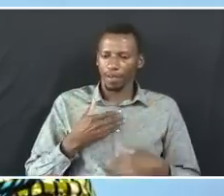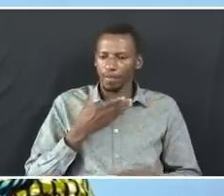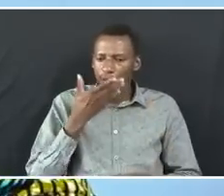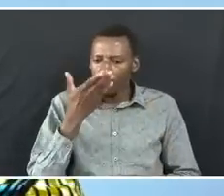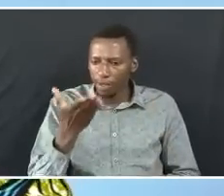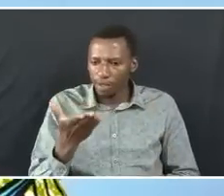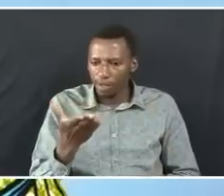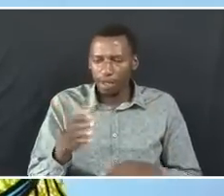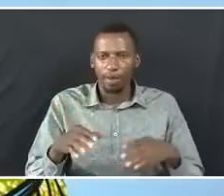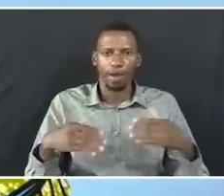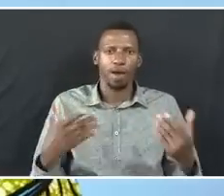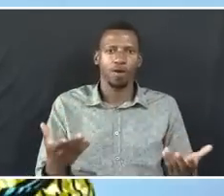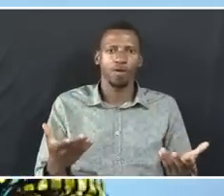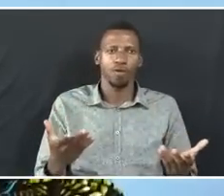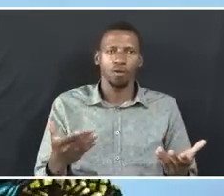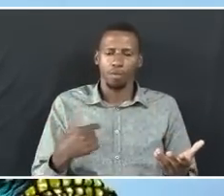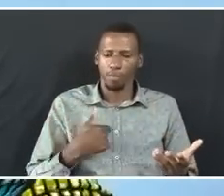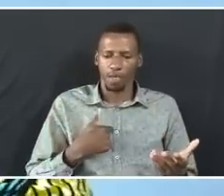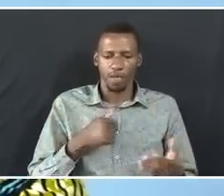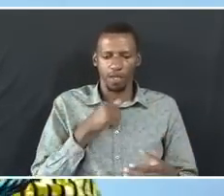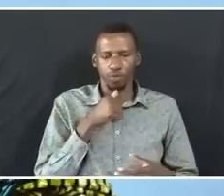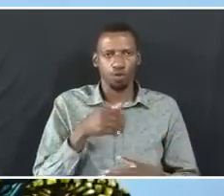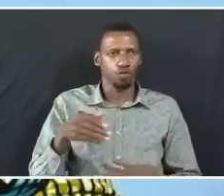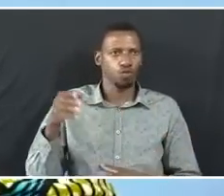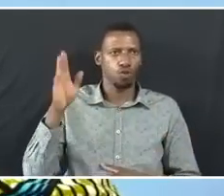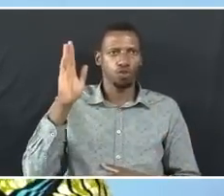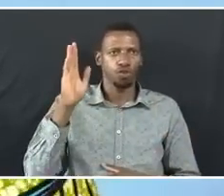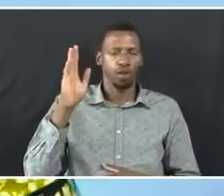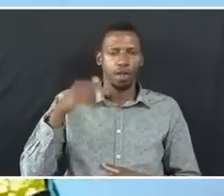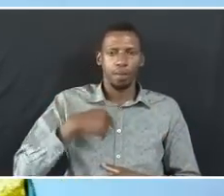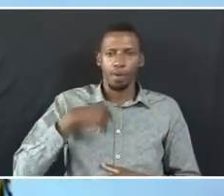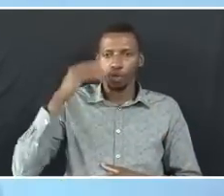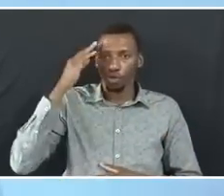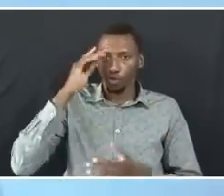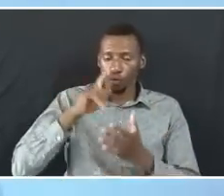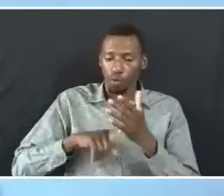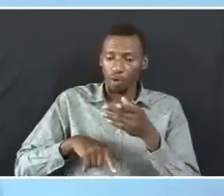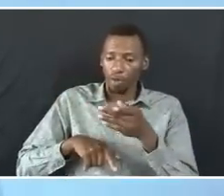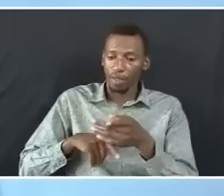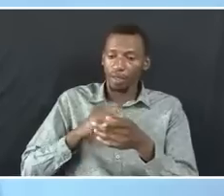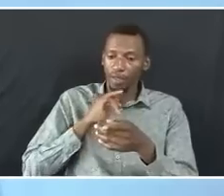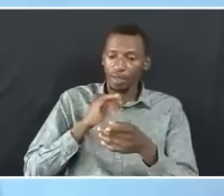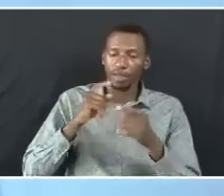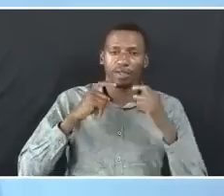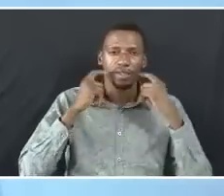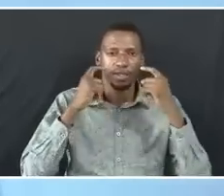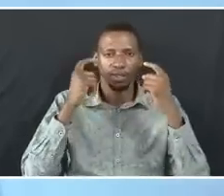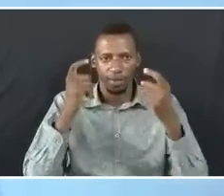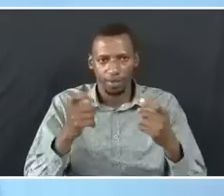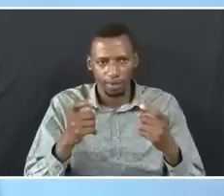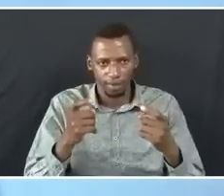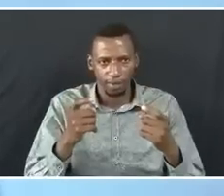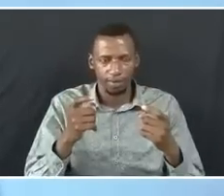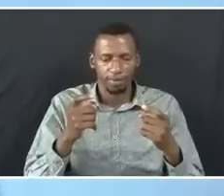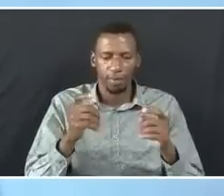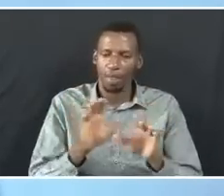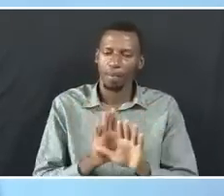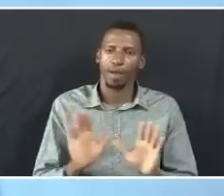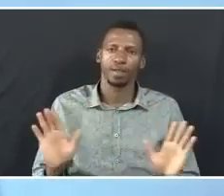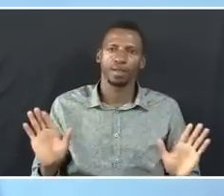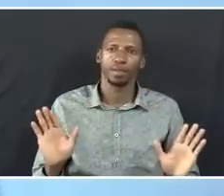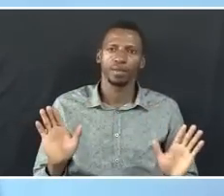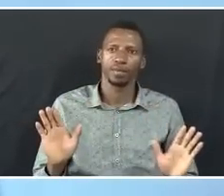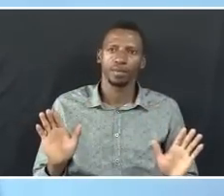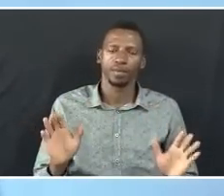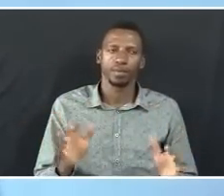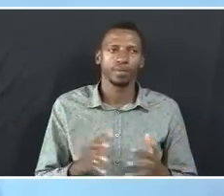the place of God. The only thing I know, it is sin. So I'm not going to be presumptuous with God.